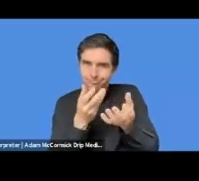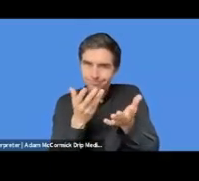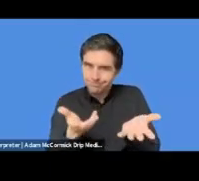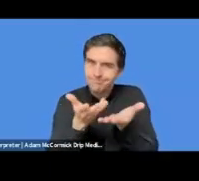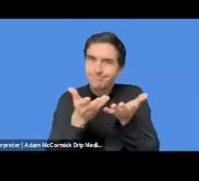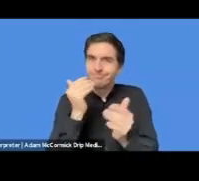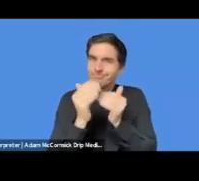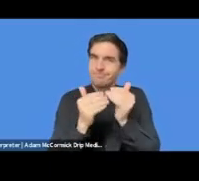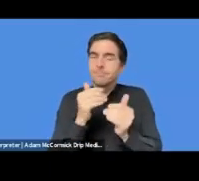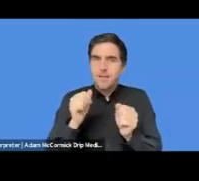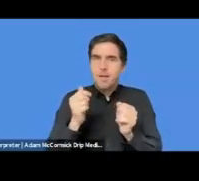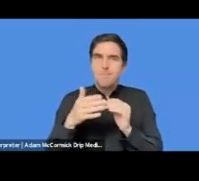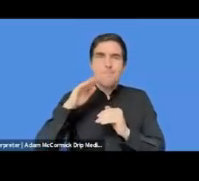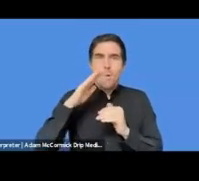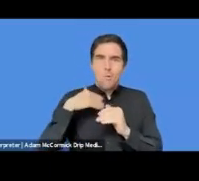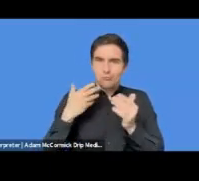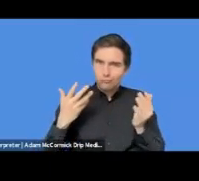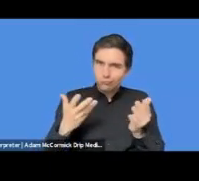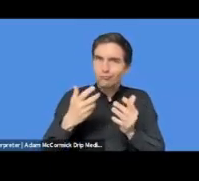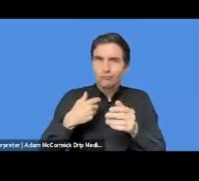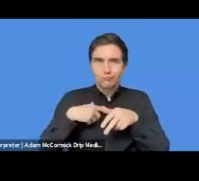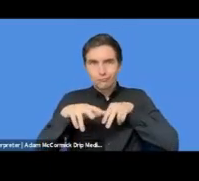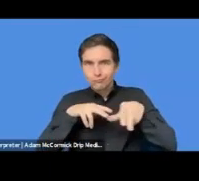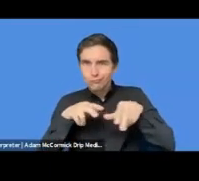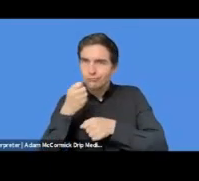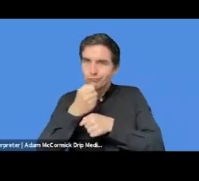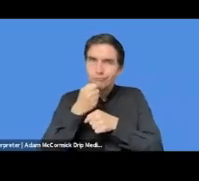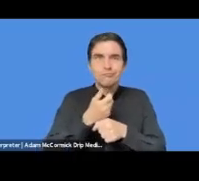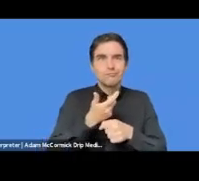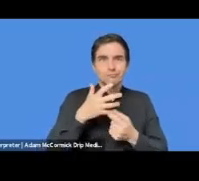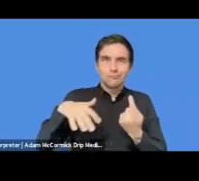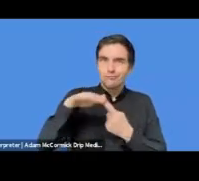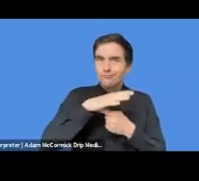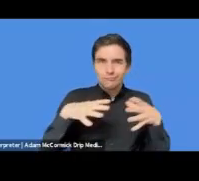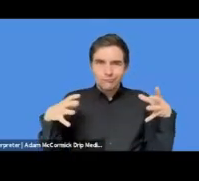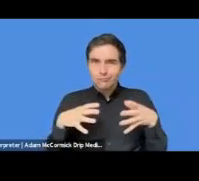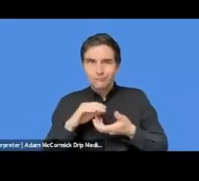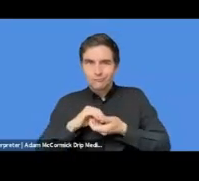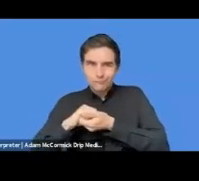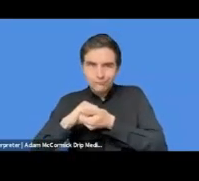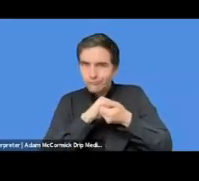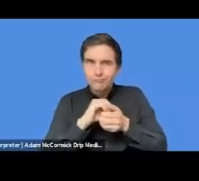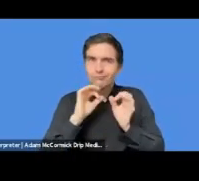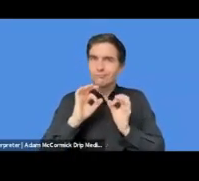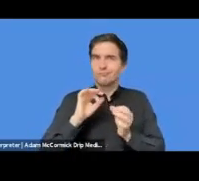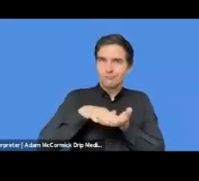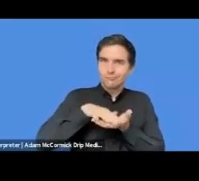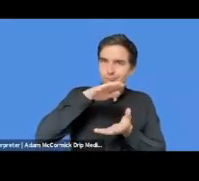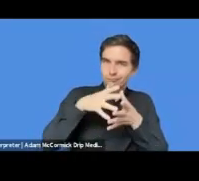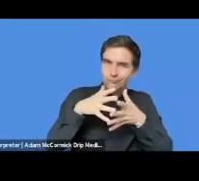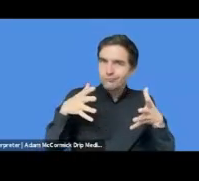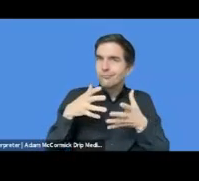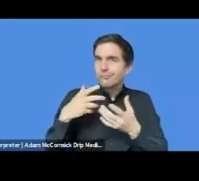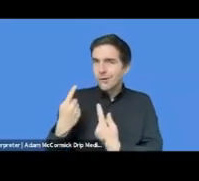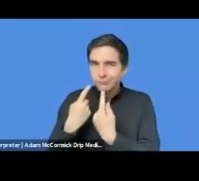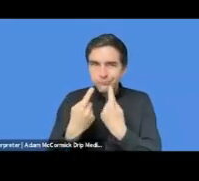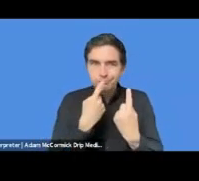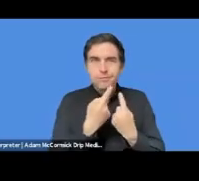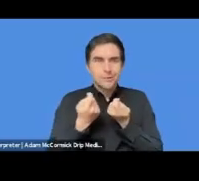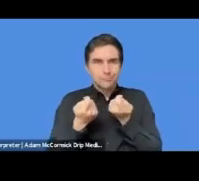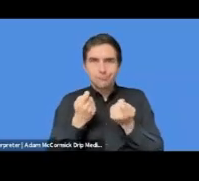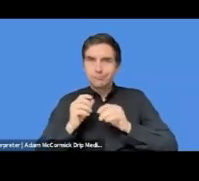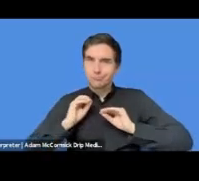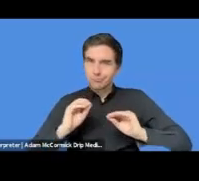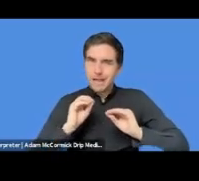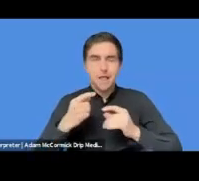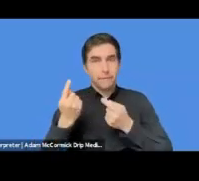this has helped officers to advance organizational skills, capacity in teamwork, communication, facilitation